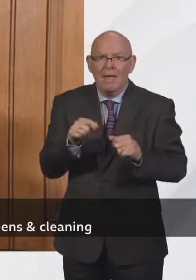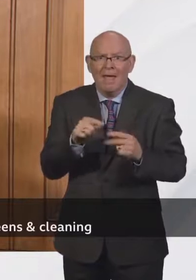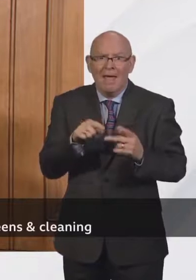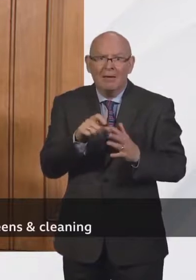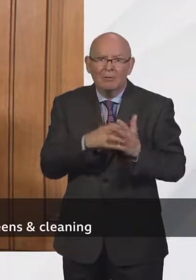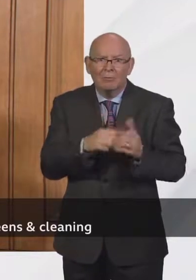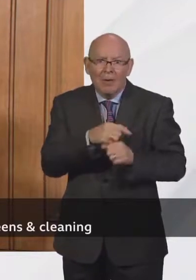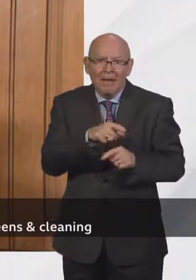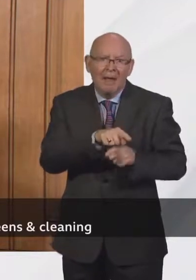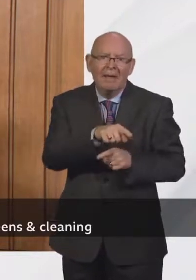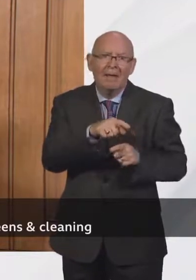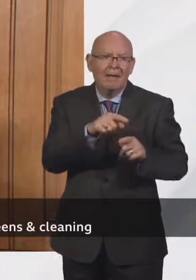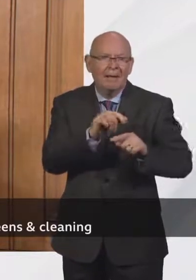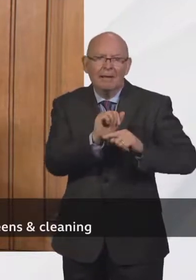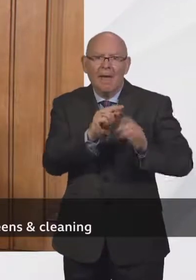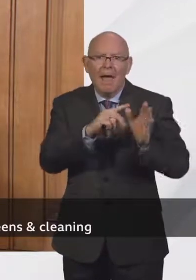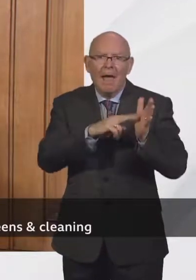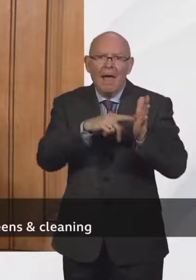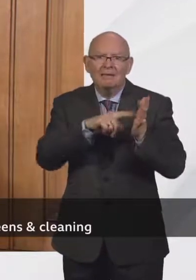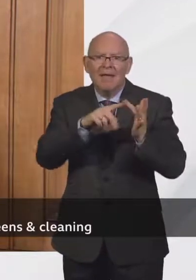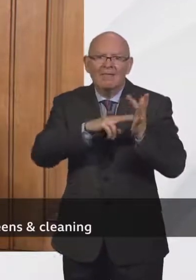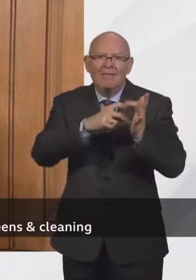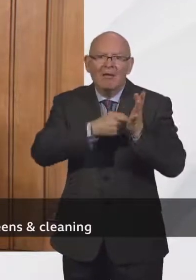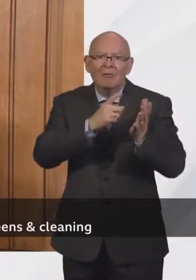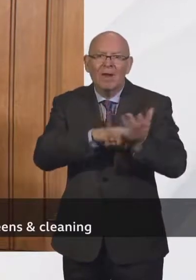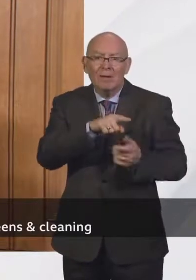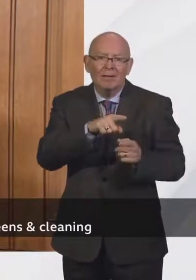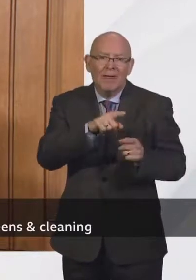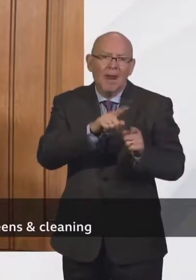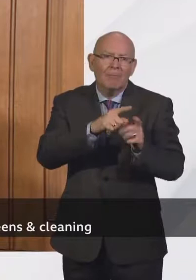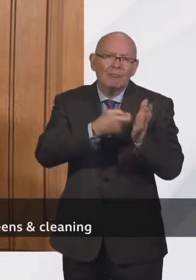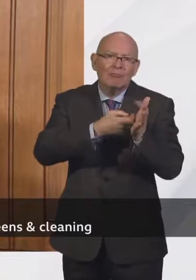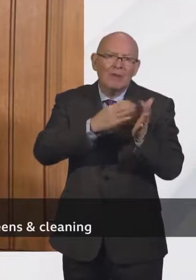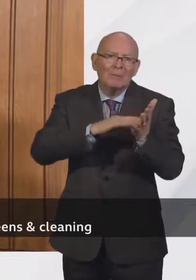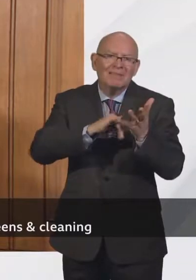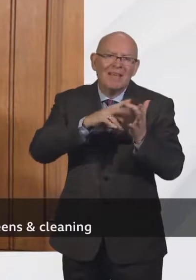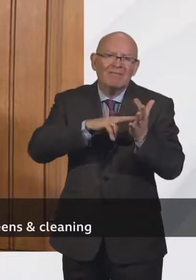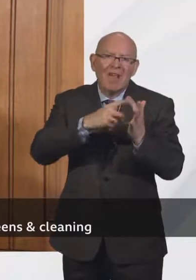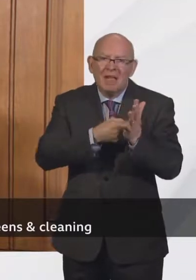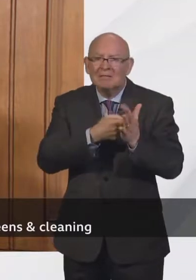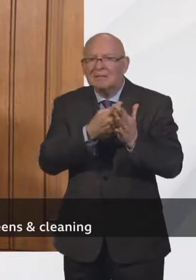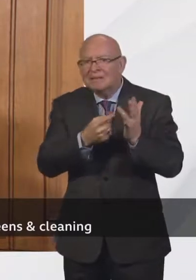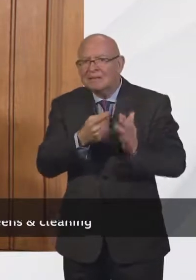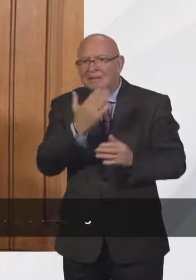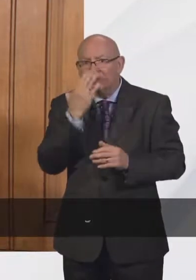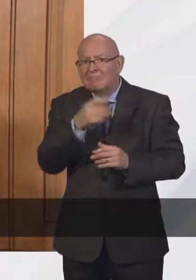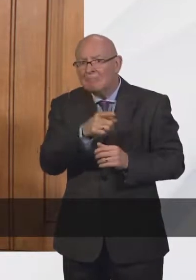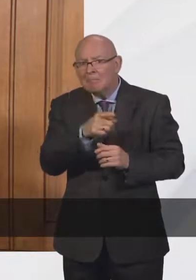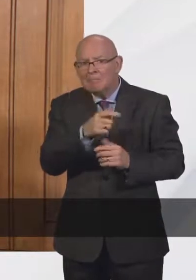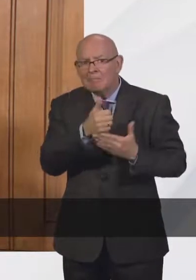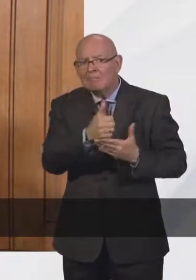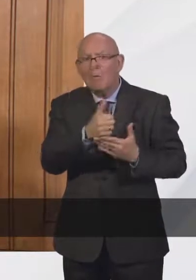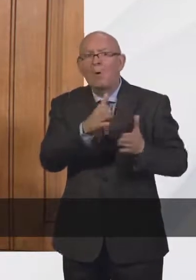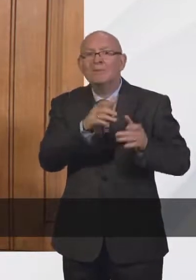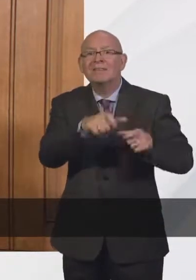we'd expect to get more of those that can gradually help. So those are the things which allow you to then limit the sorts of distancing